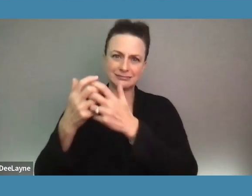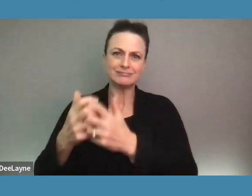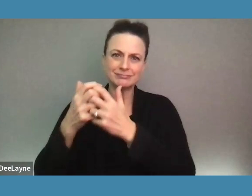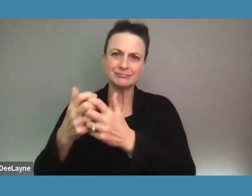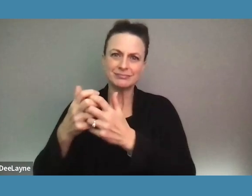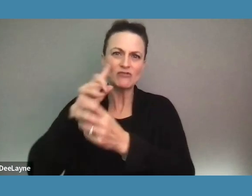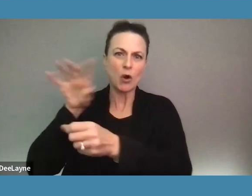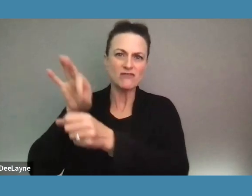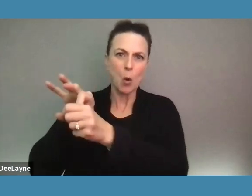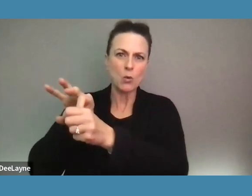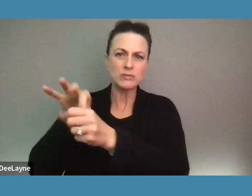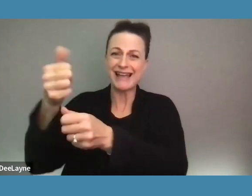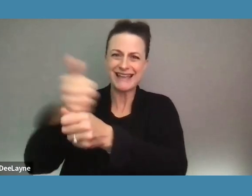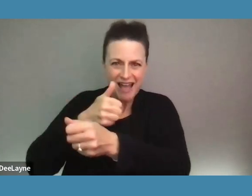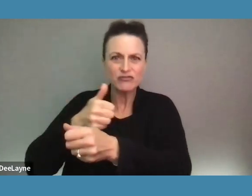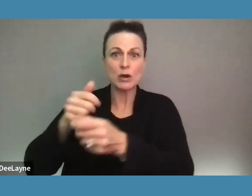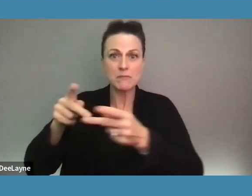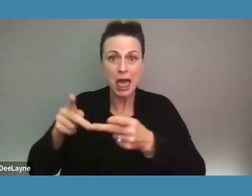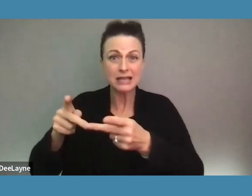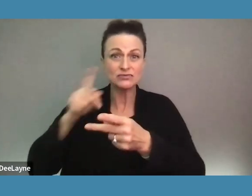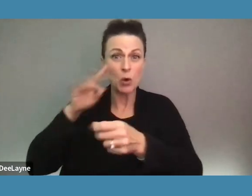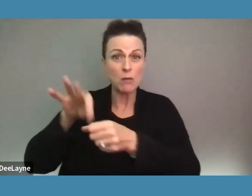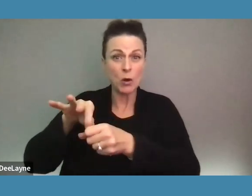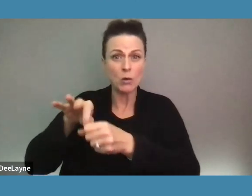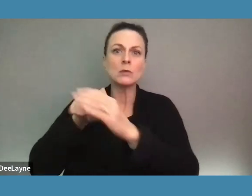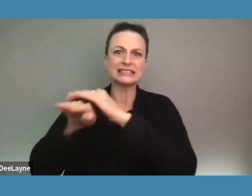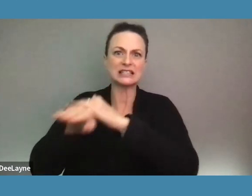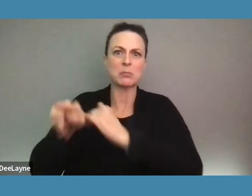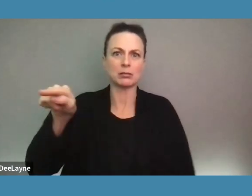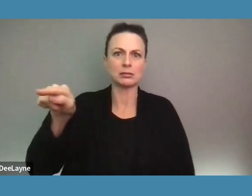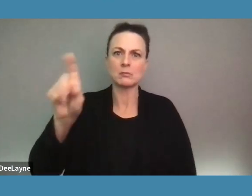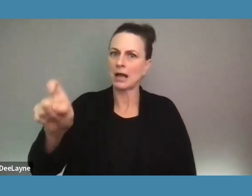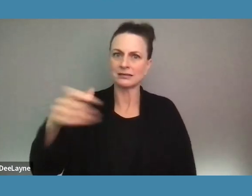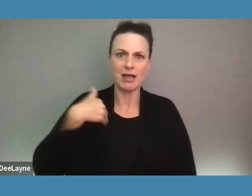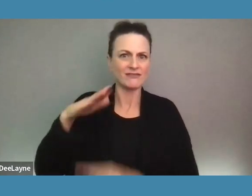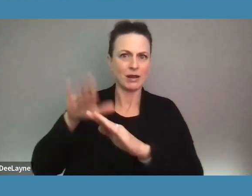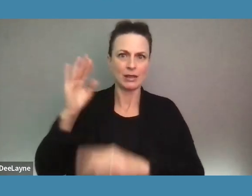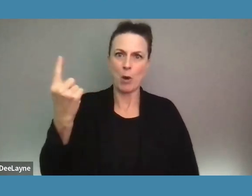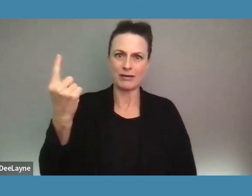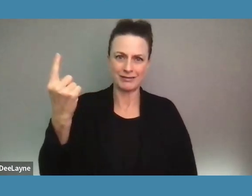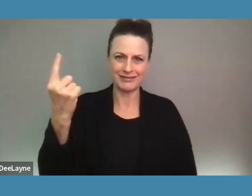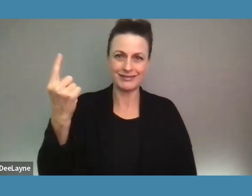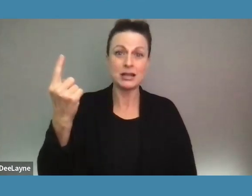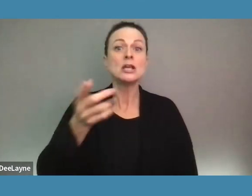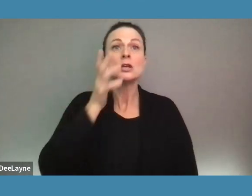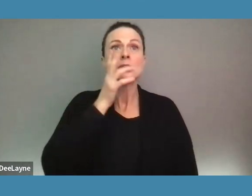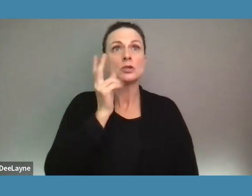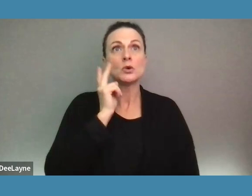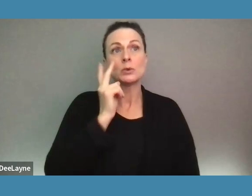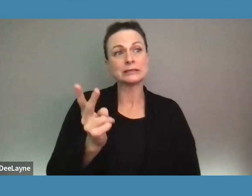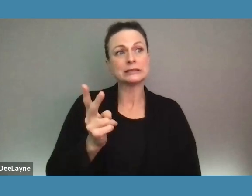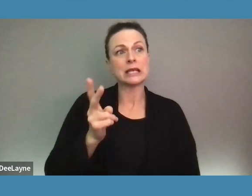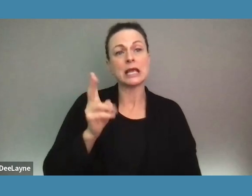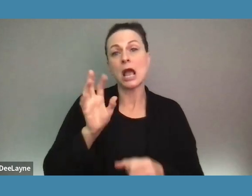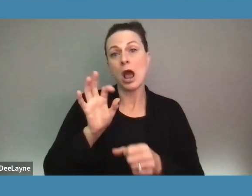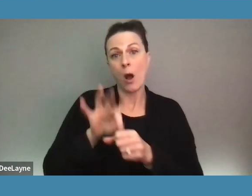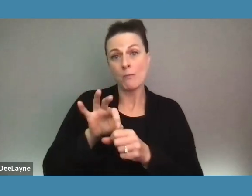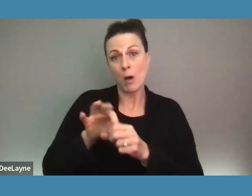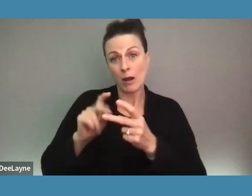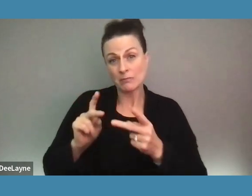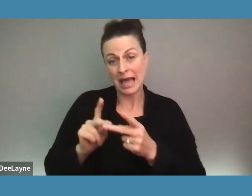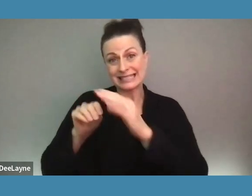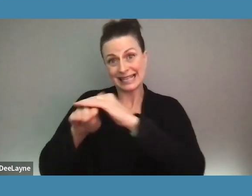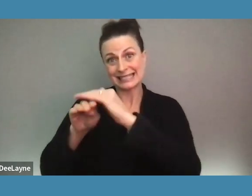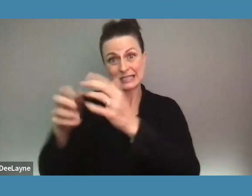is accessible at every polling place. So a lot of times you'll see a polling place with an accessible